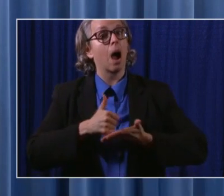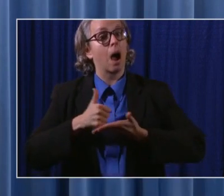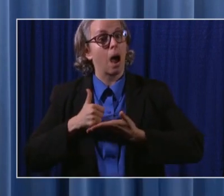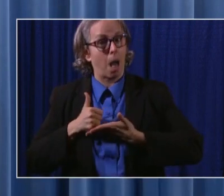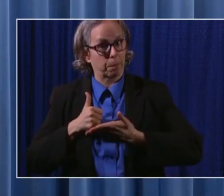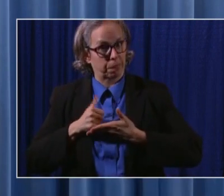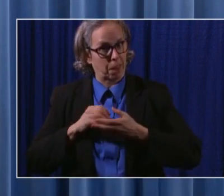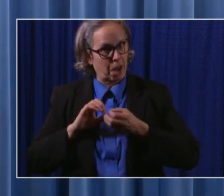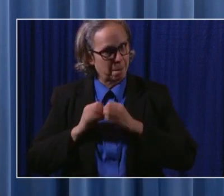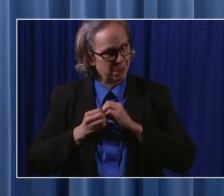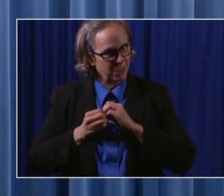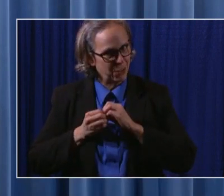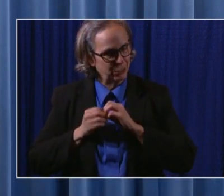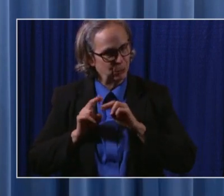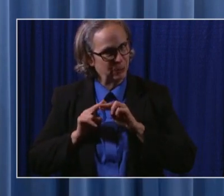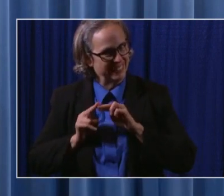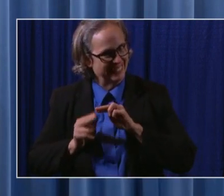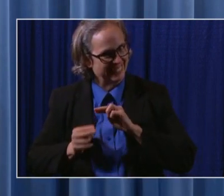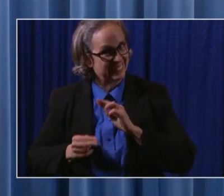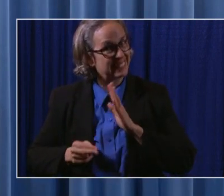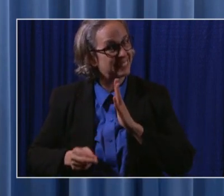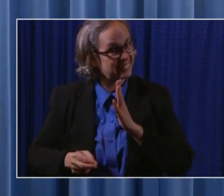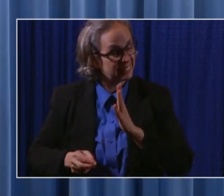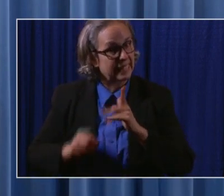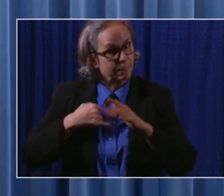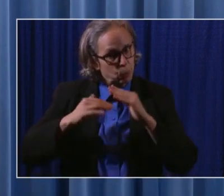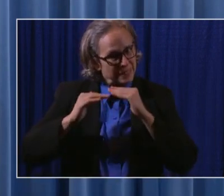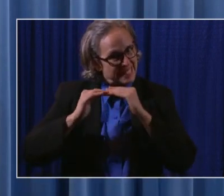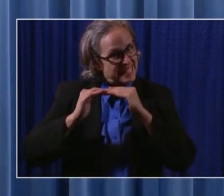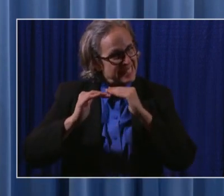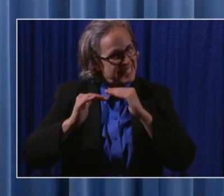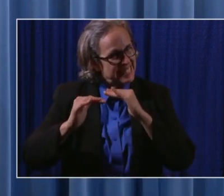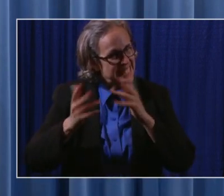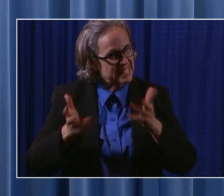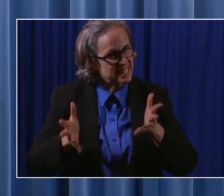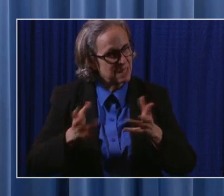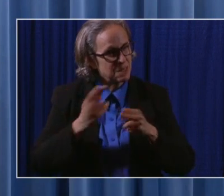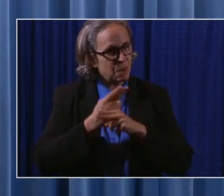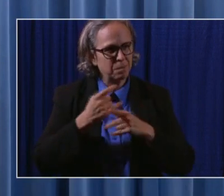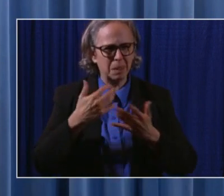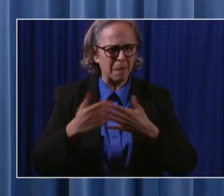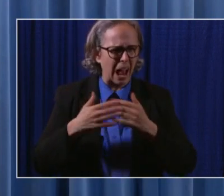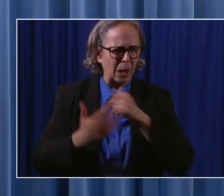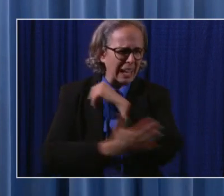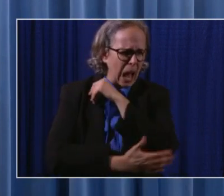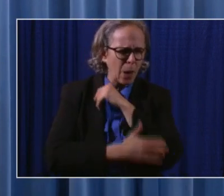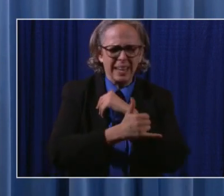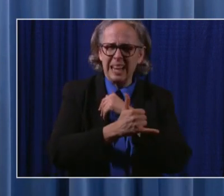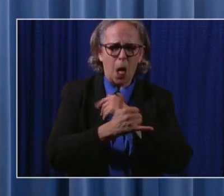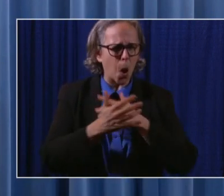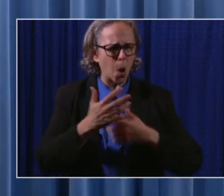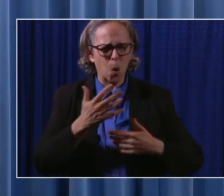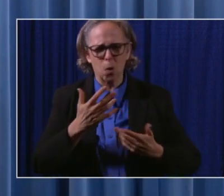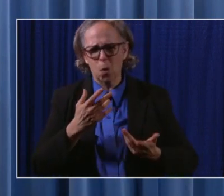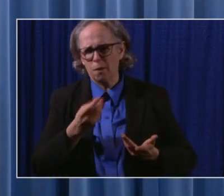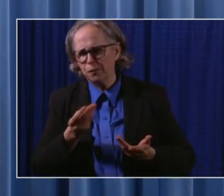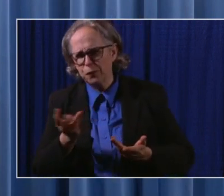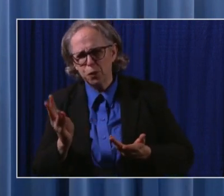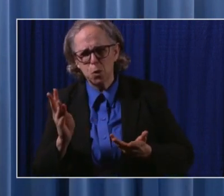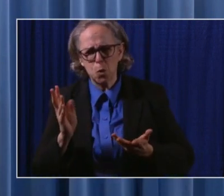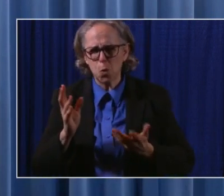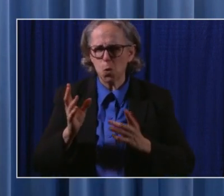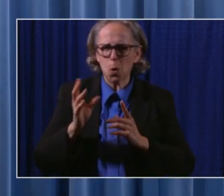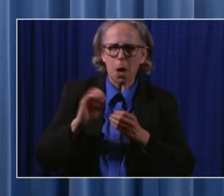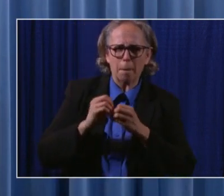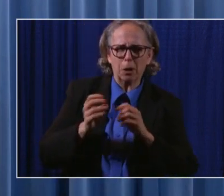And I think if we all do that, even in counties where they may not think they have much COVID, if they can keep their county a yellow county